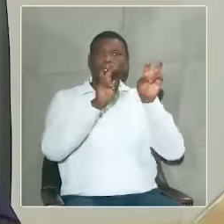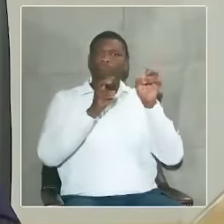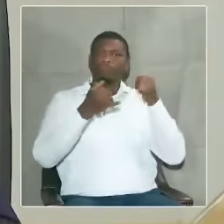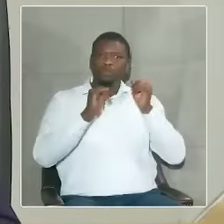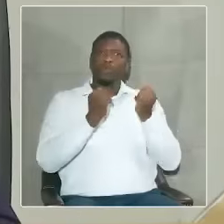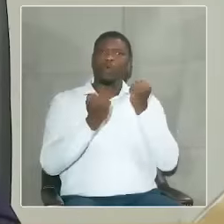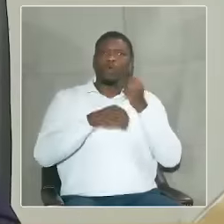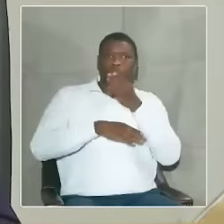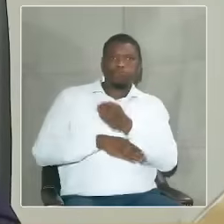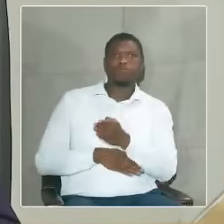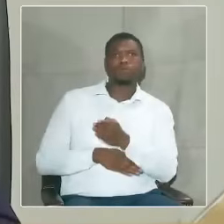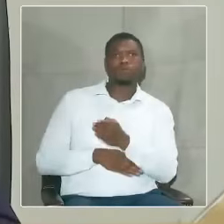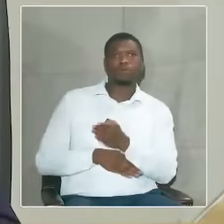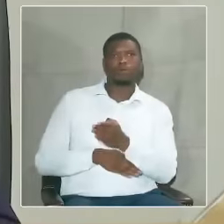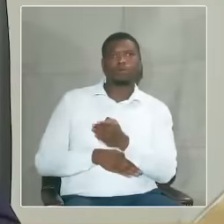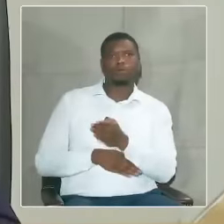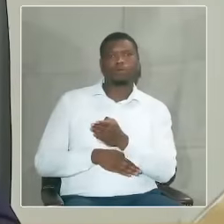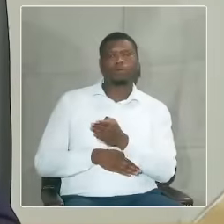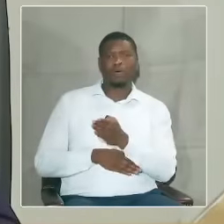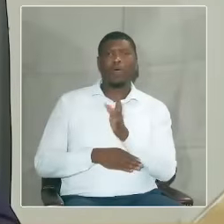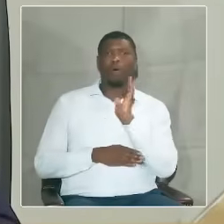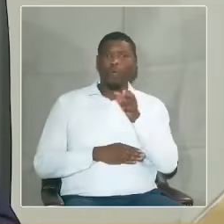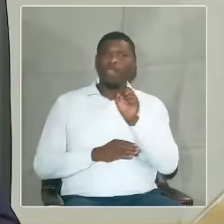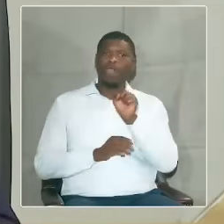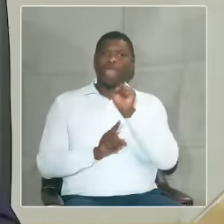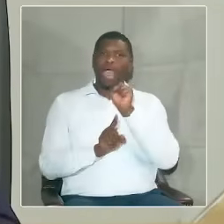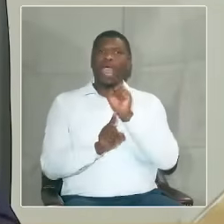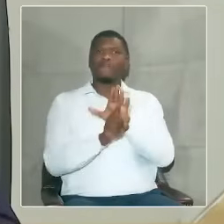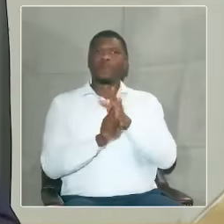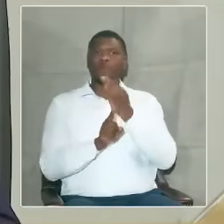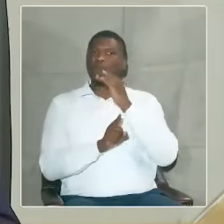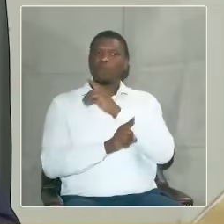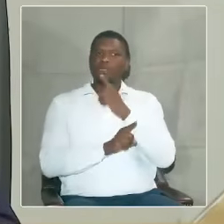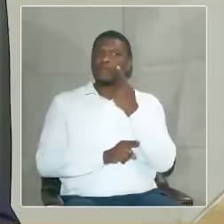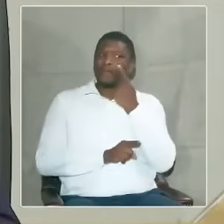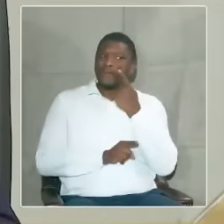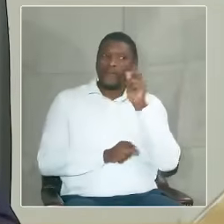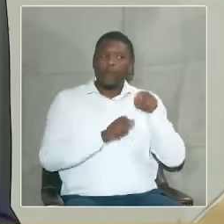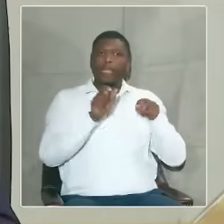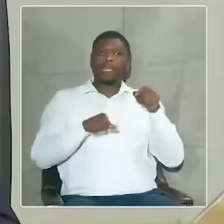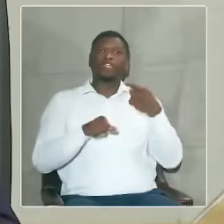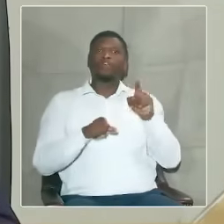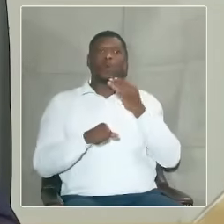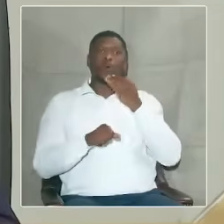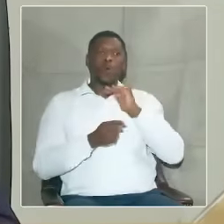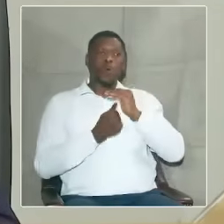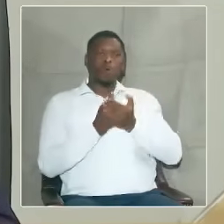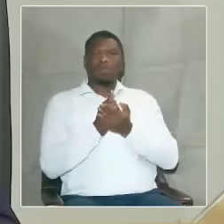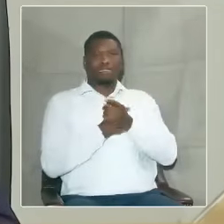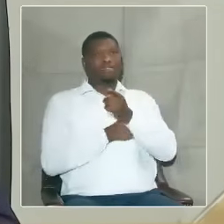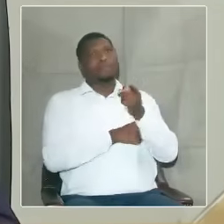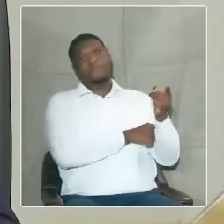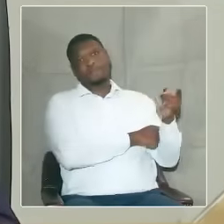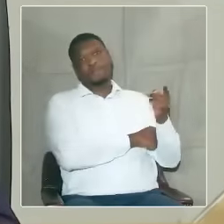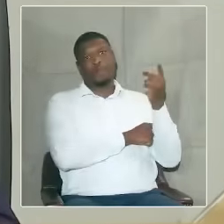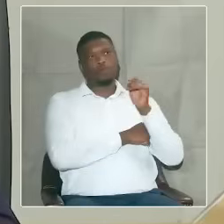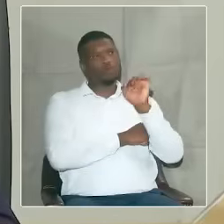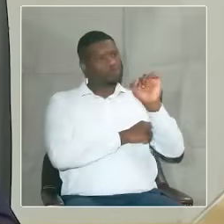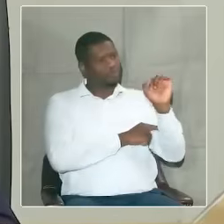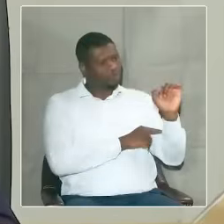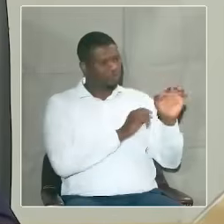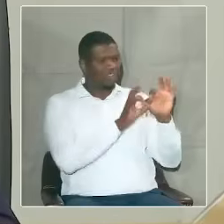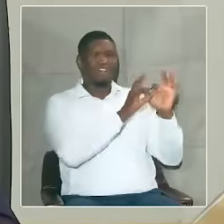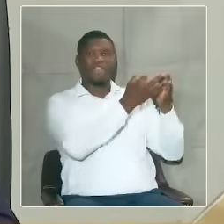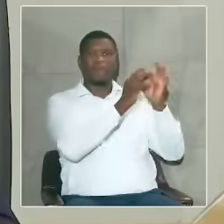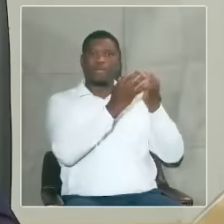and it will detrimentally affect witnesses in witness protection and families